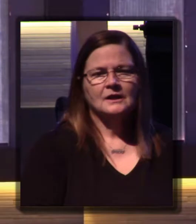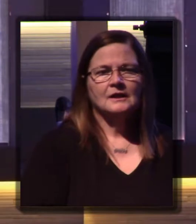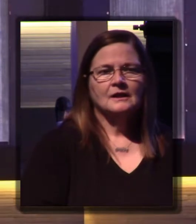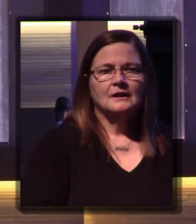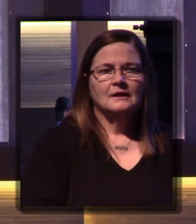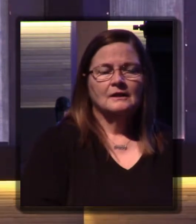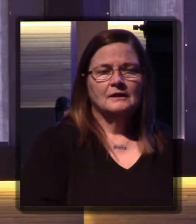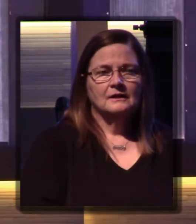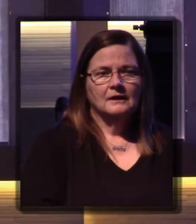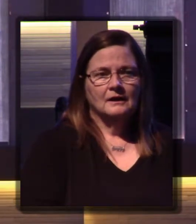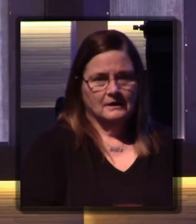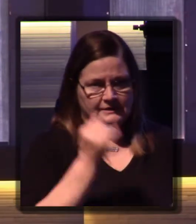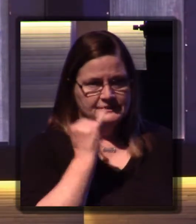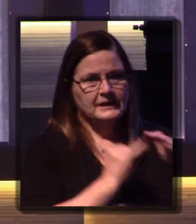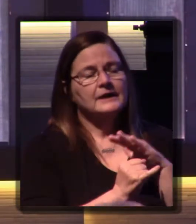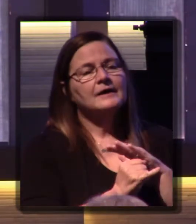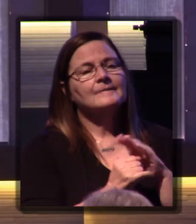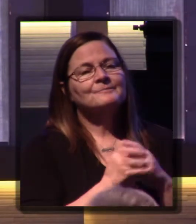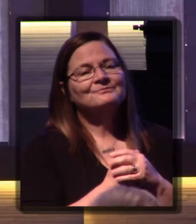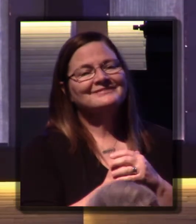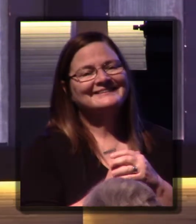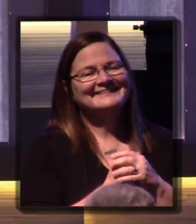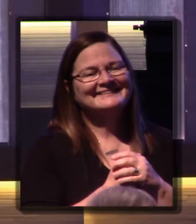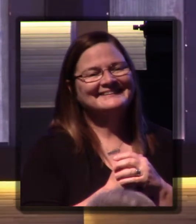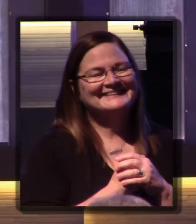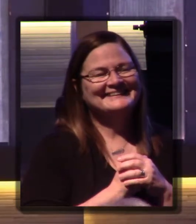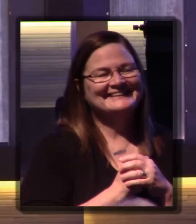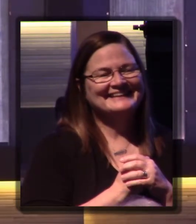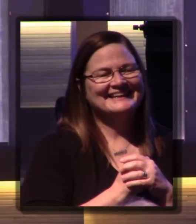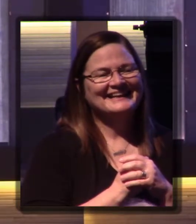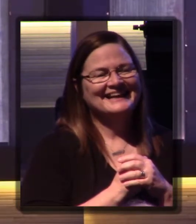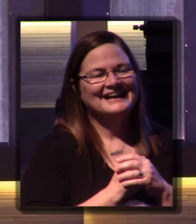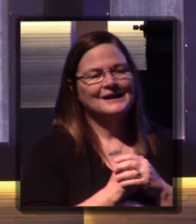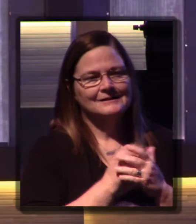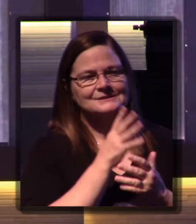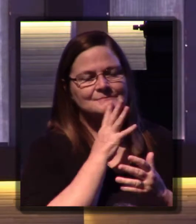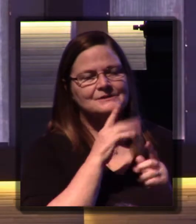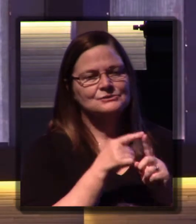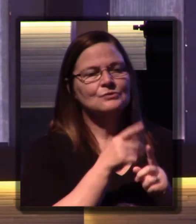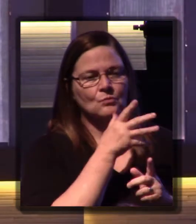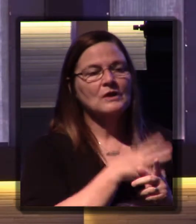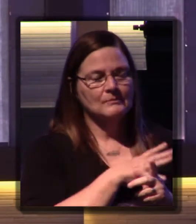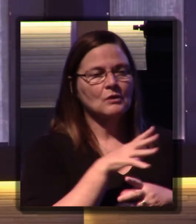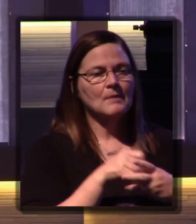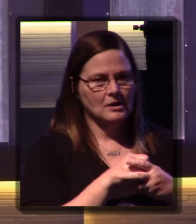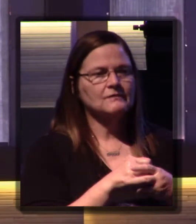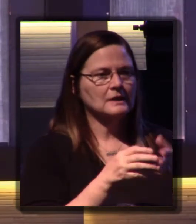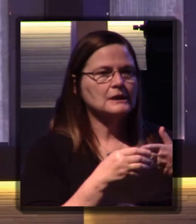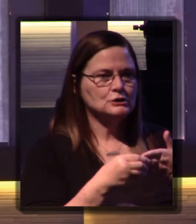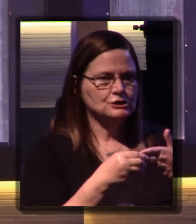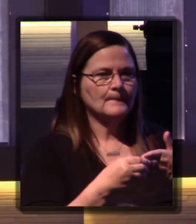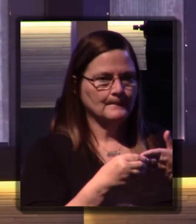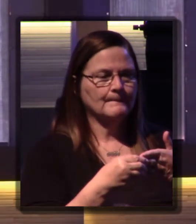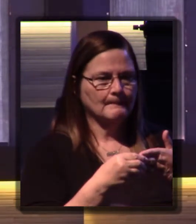now. But Isaiah takes on the women who are part of the